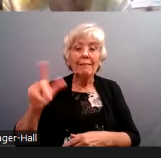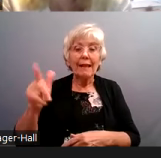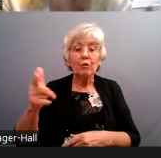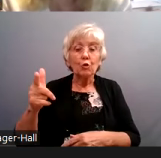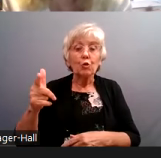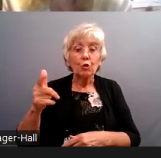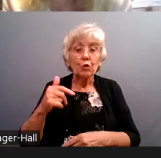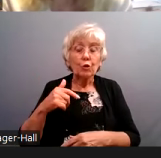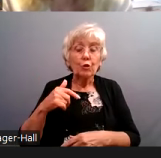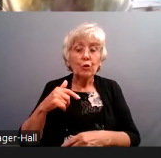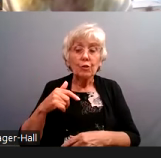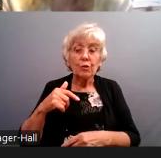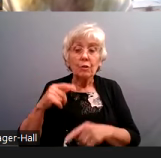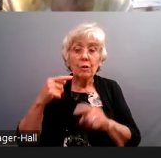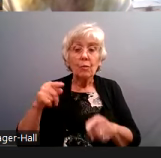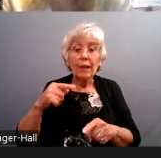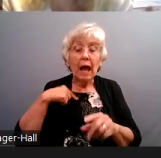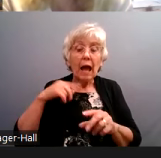the